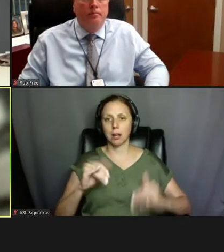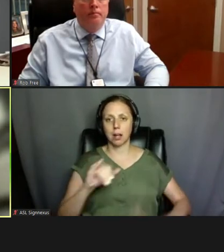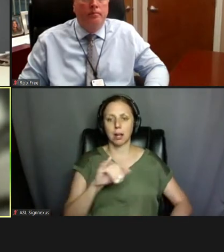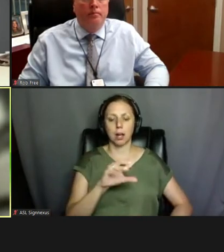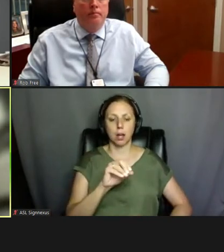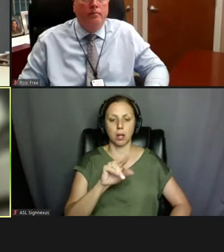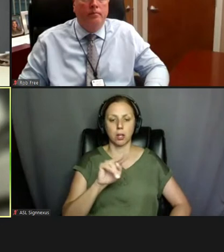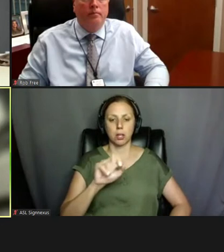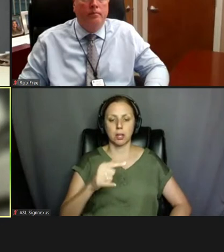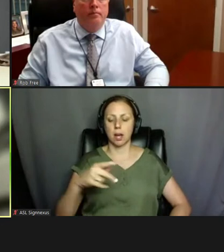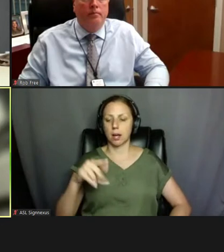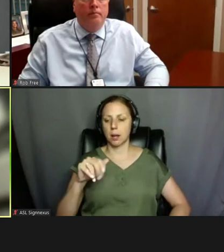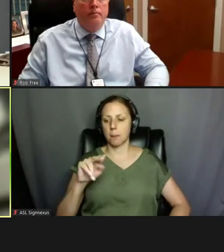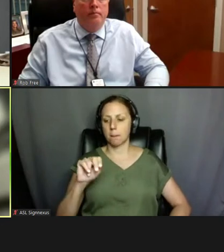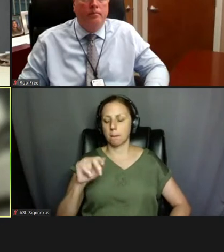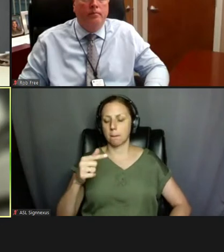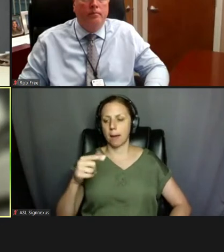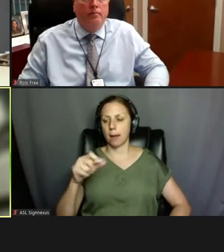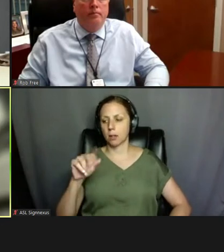Yung Peng Soon.